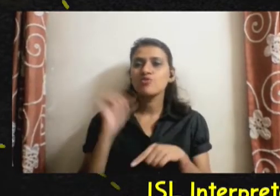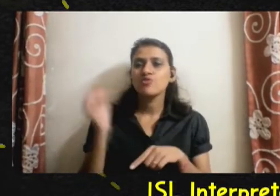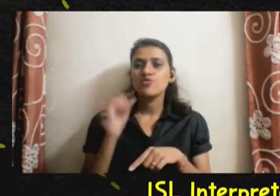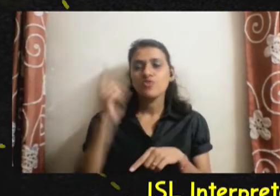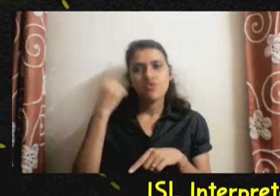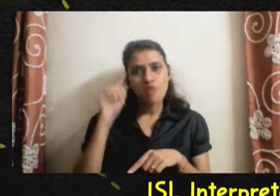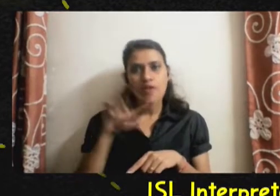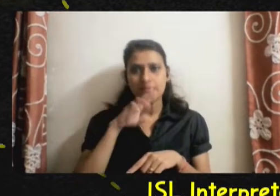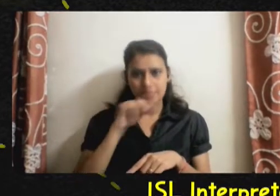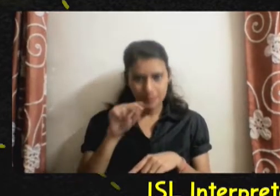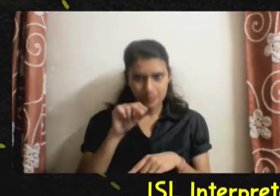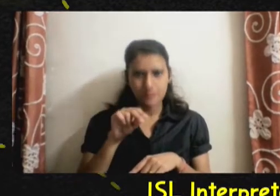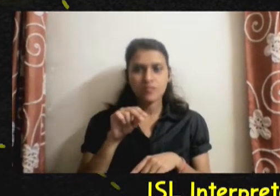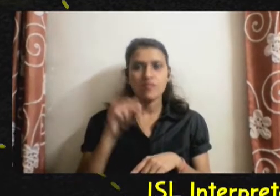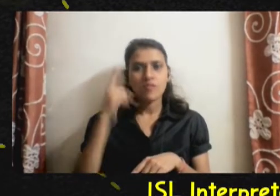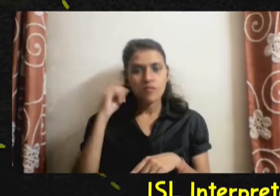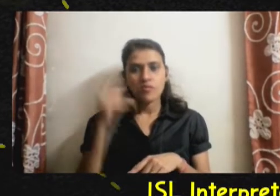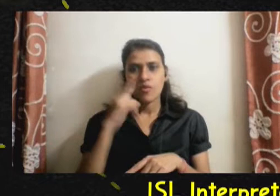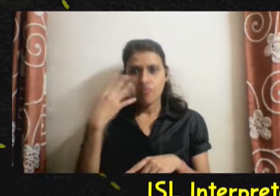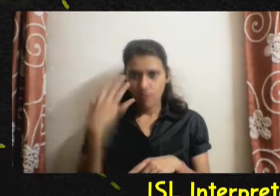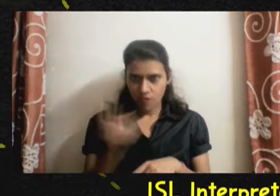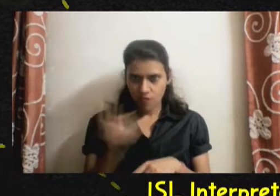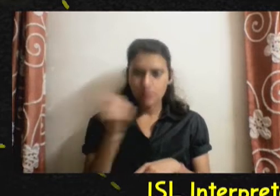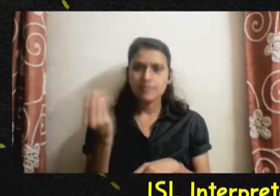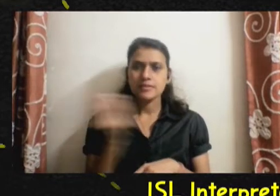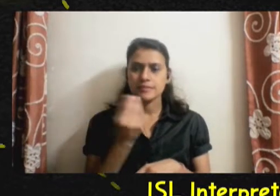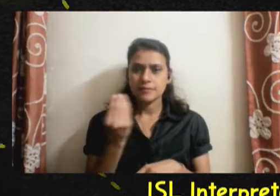to speak, to be able to find some kind of